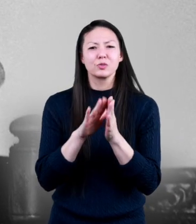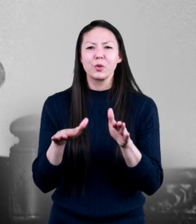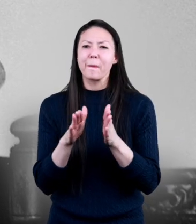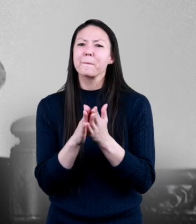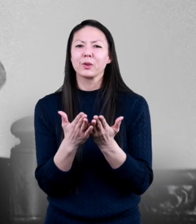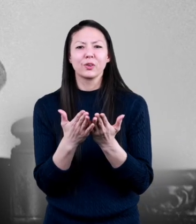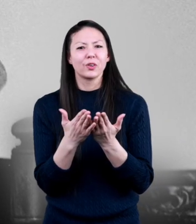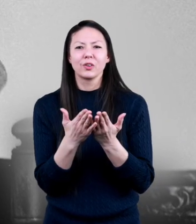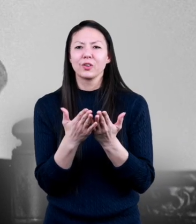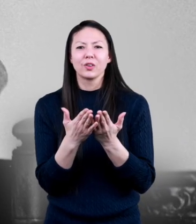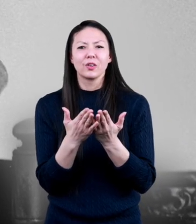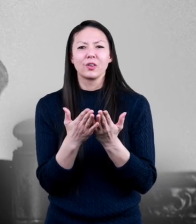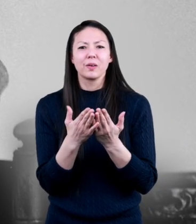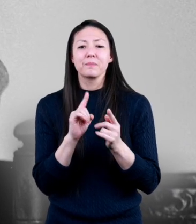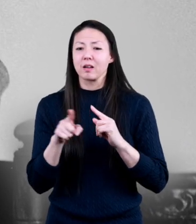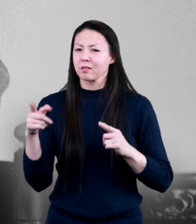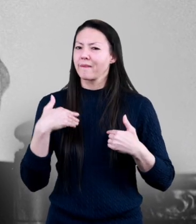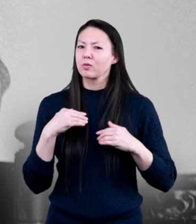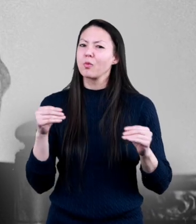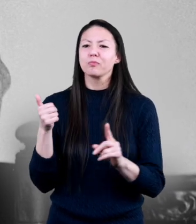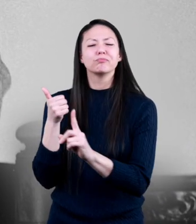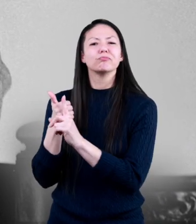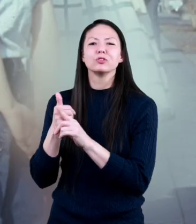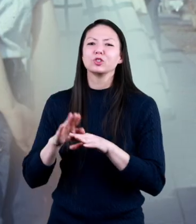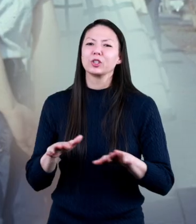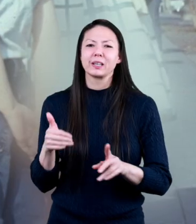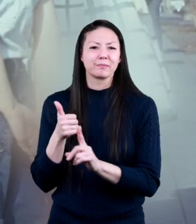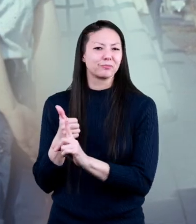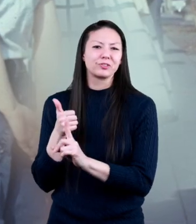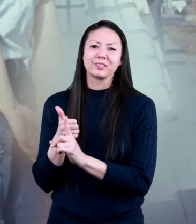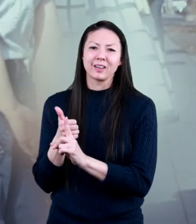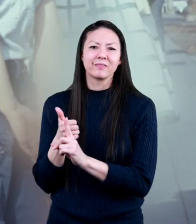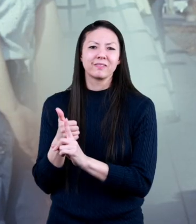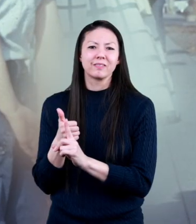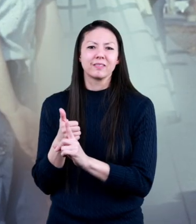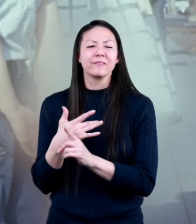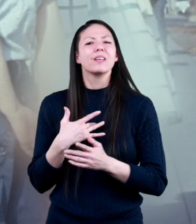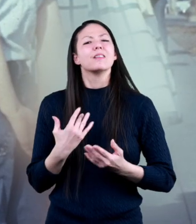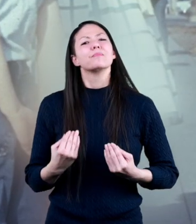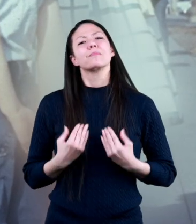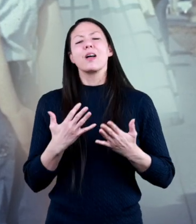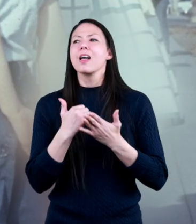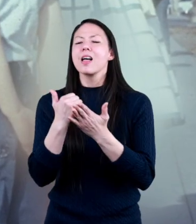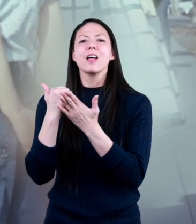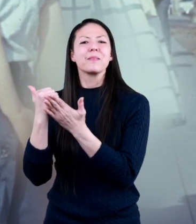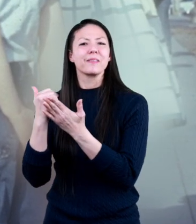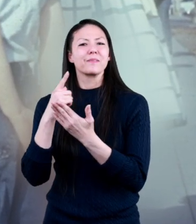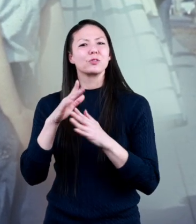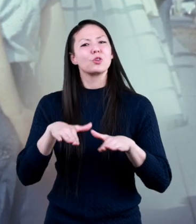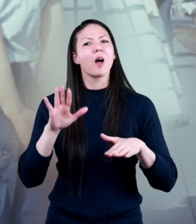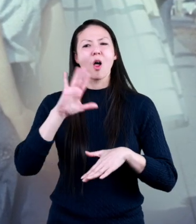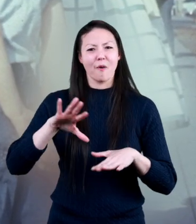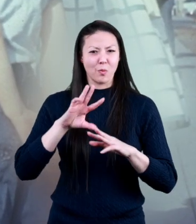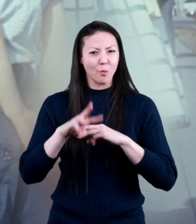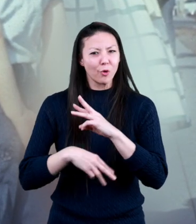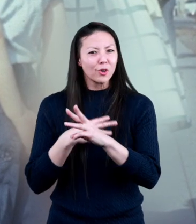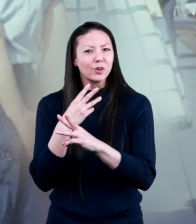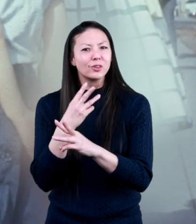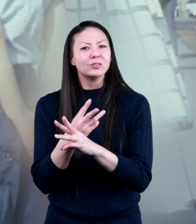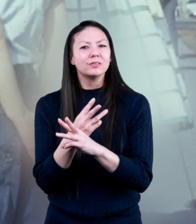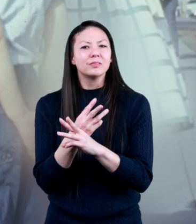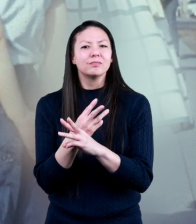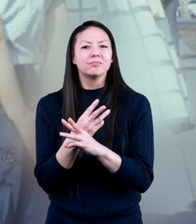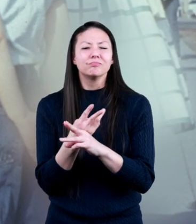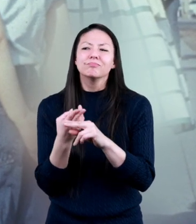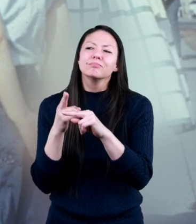books, Dr. Seuss never had any children of his own. But he spent his life helping children all over the world gain a